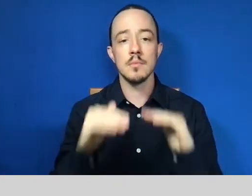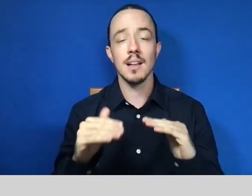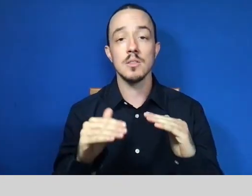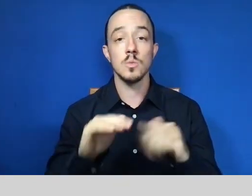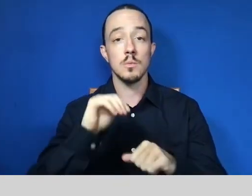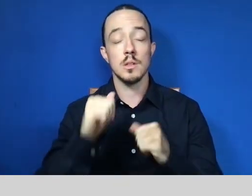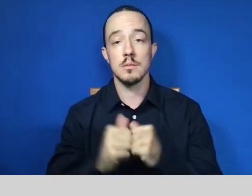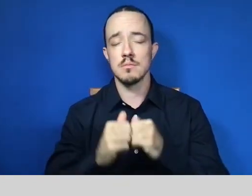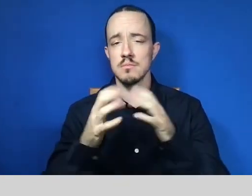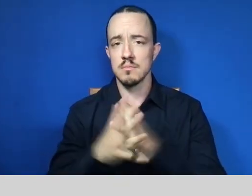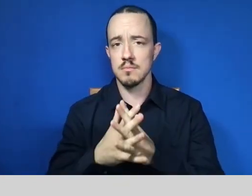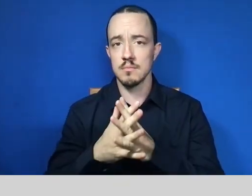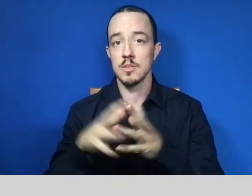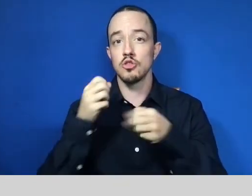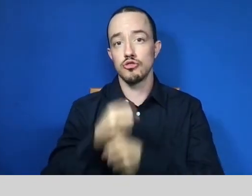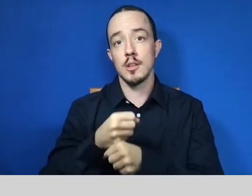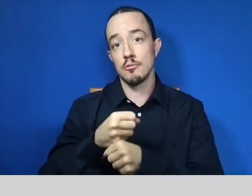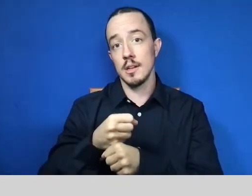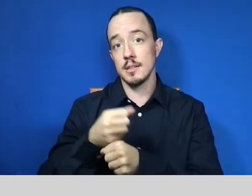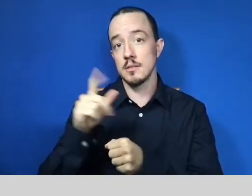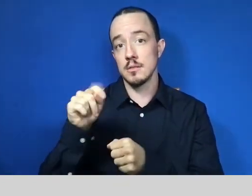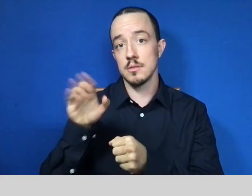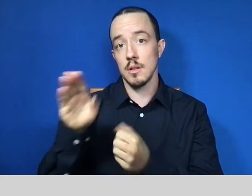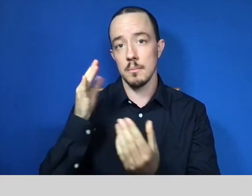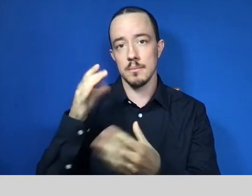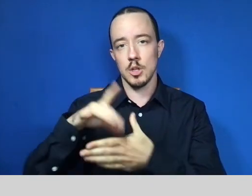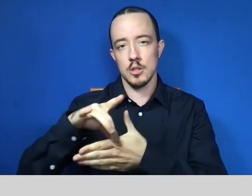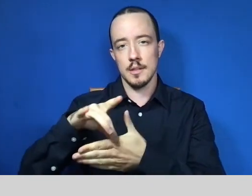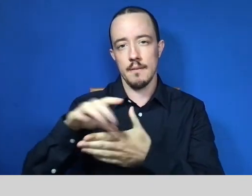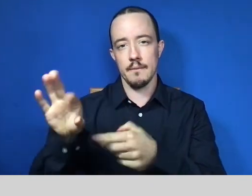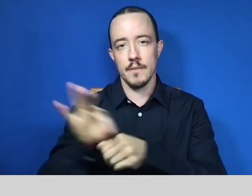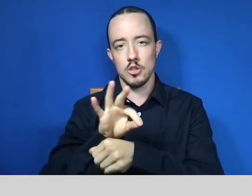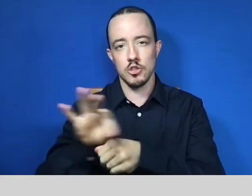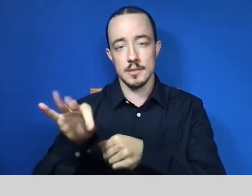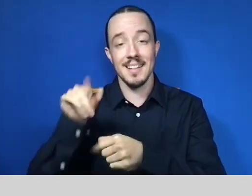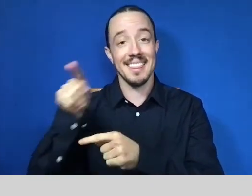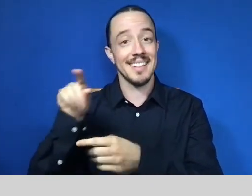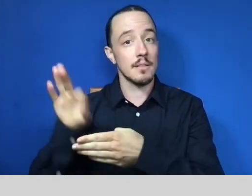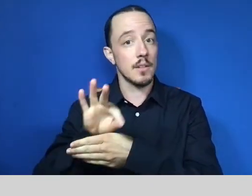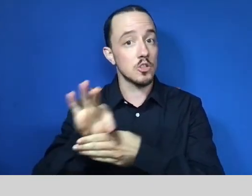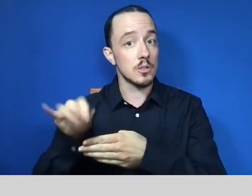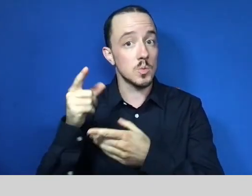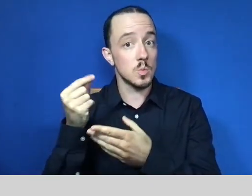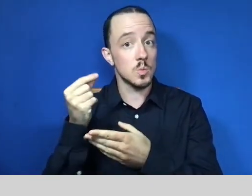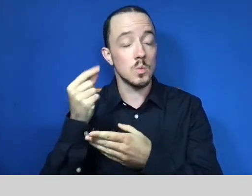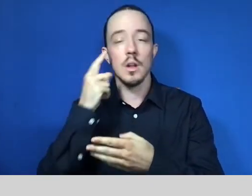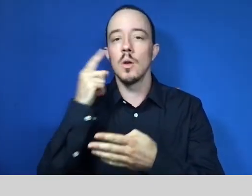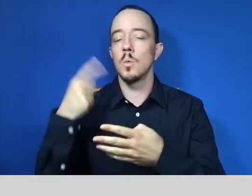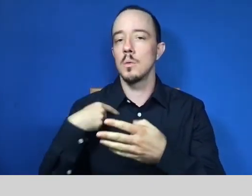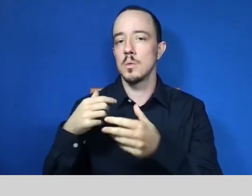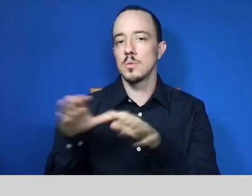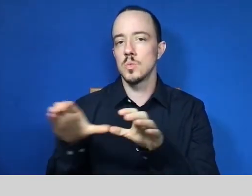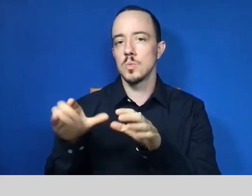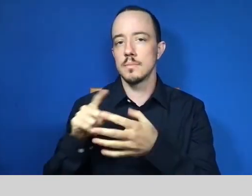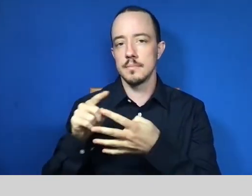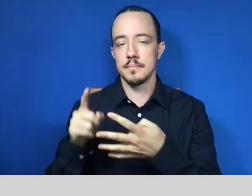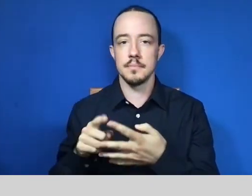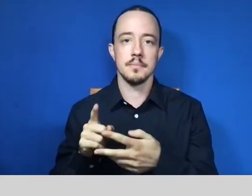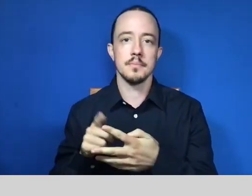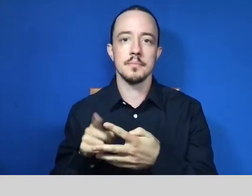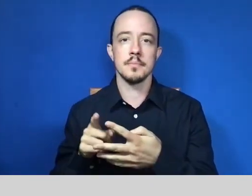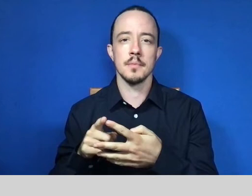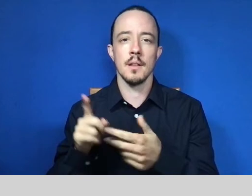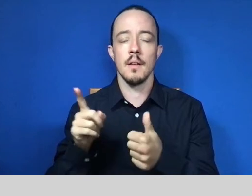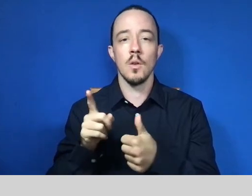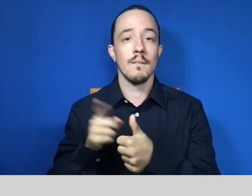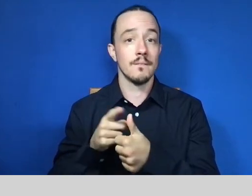Next, we would implement the generate stub content function. And in this function, for simplicity, we would do the following.